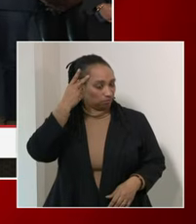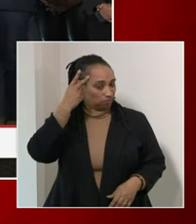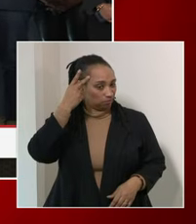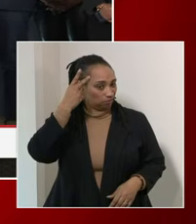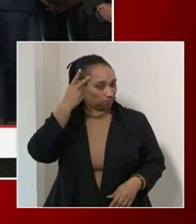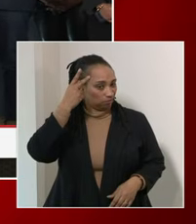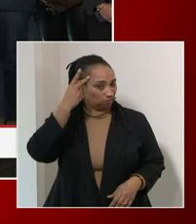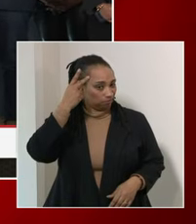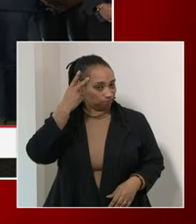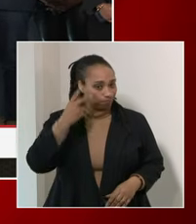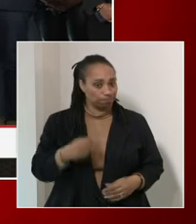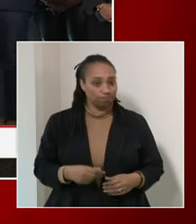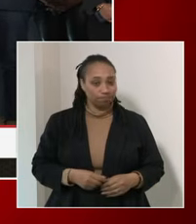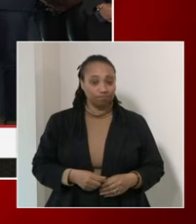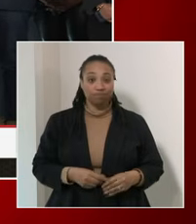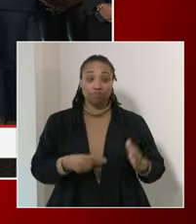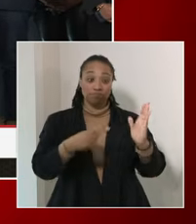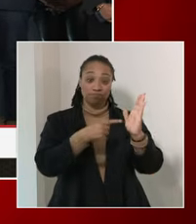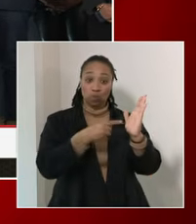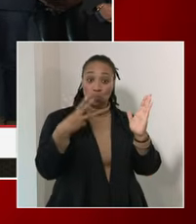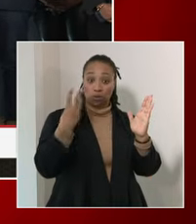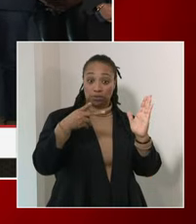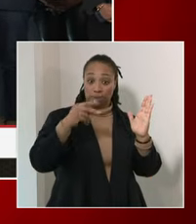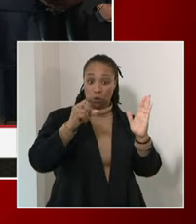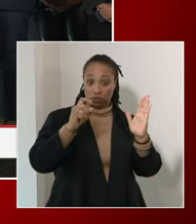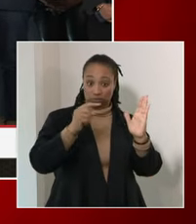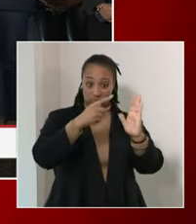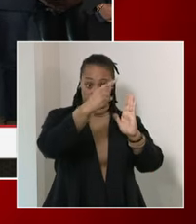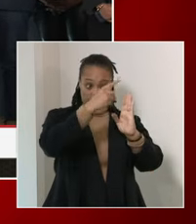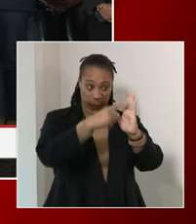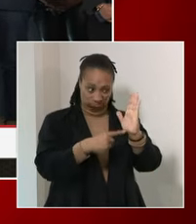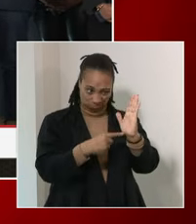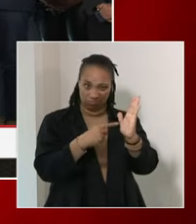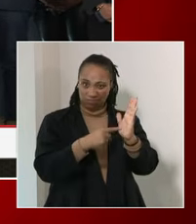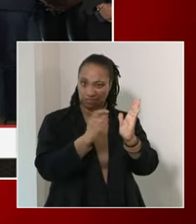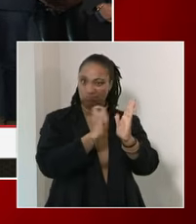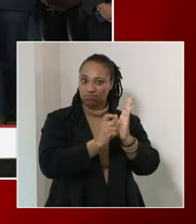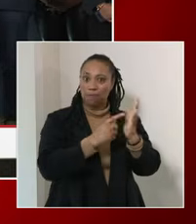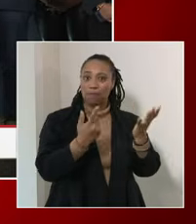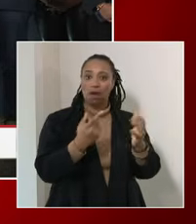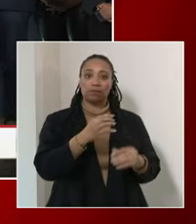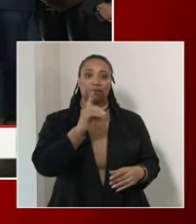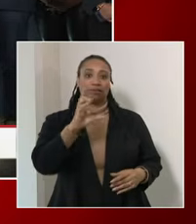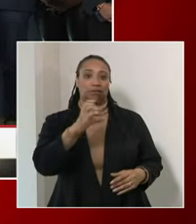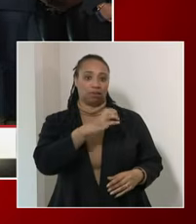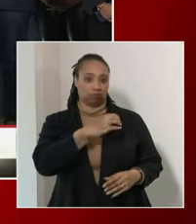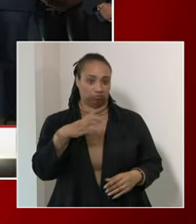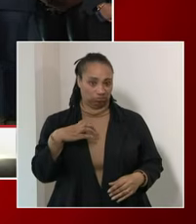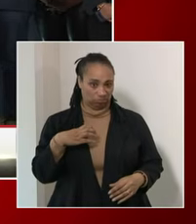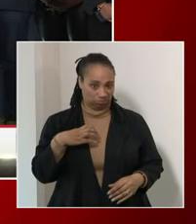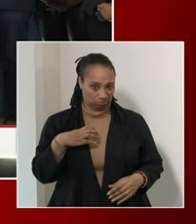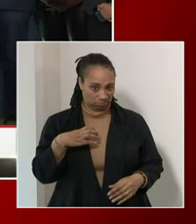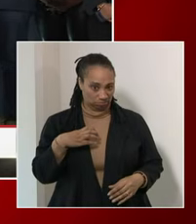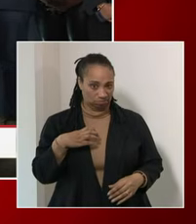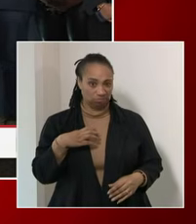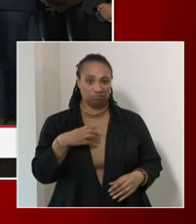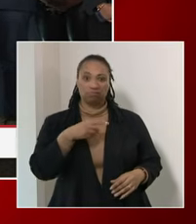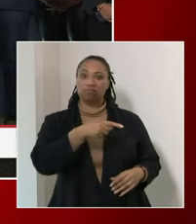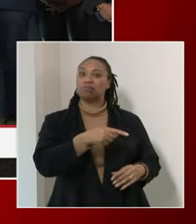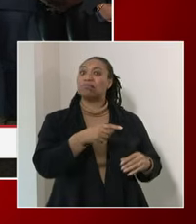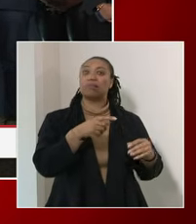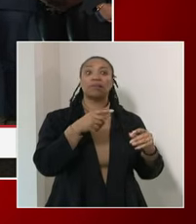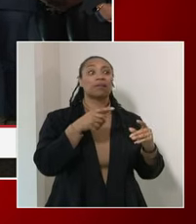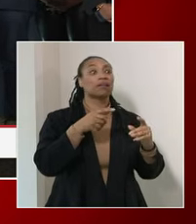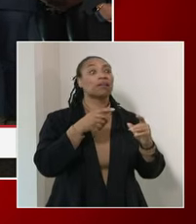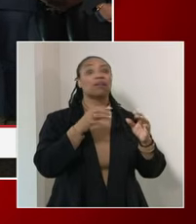that comments on some council members accusing the city of gaslighting families. And it says in the article here that with a